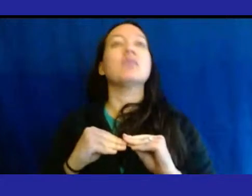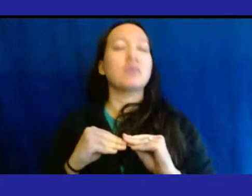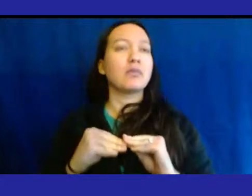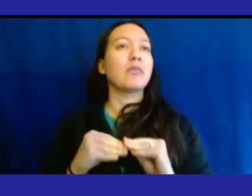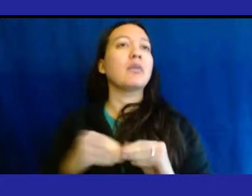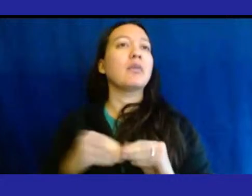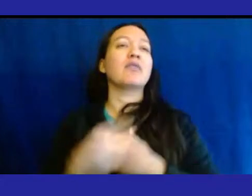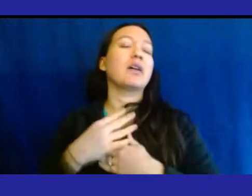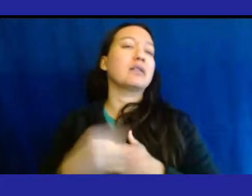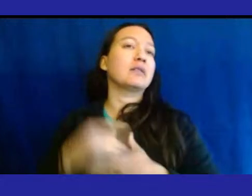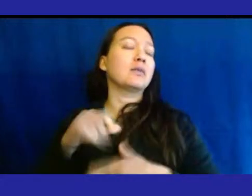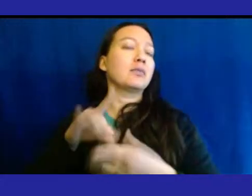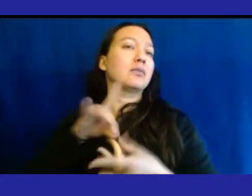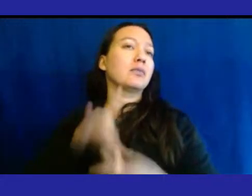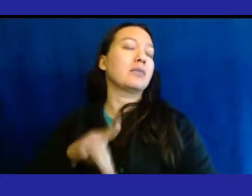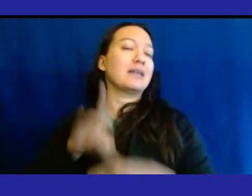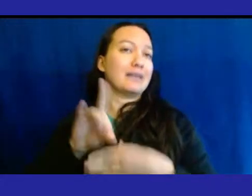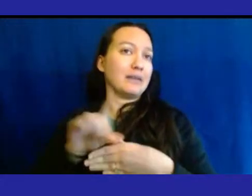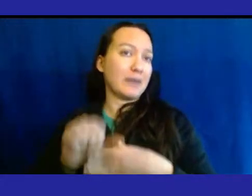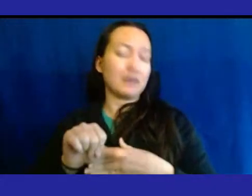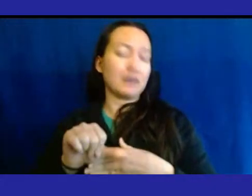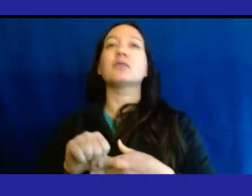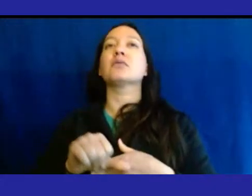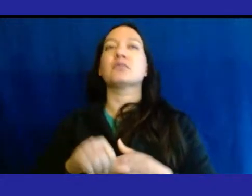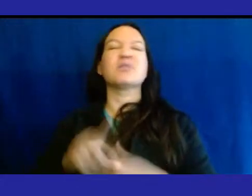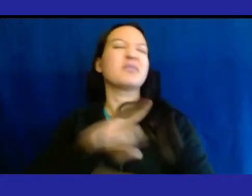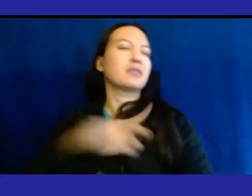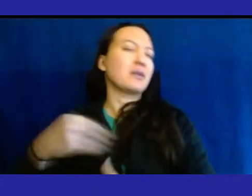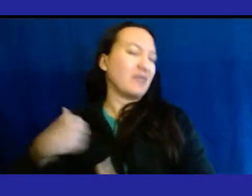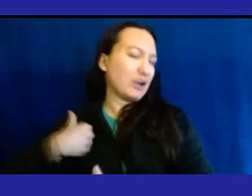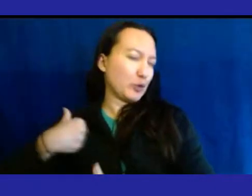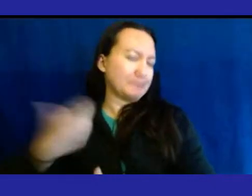on disability as well as veterans.